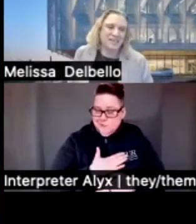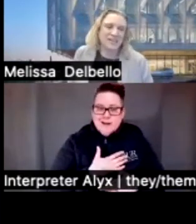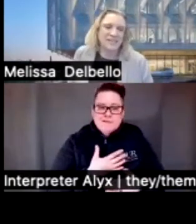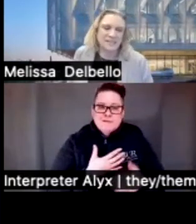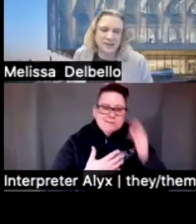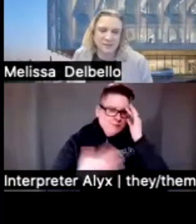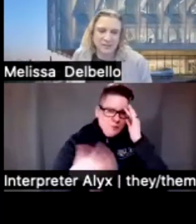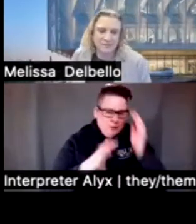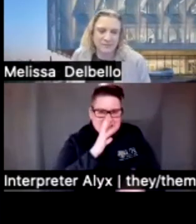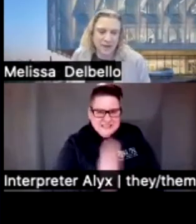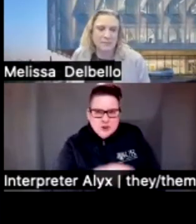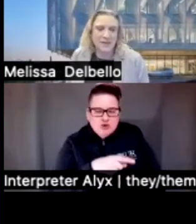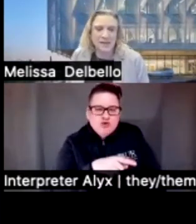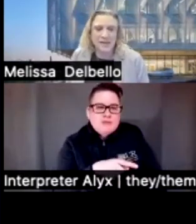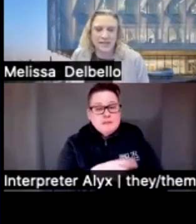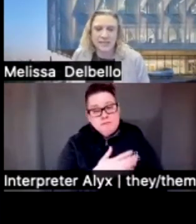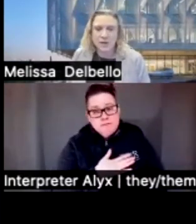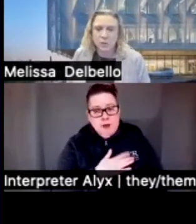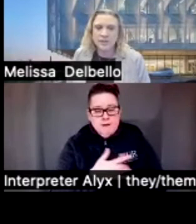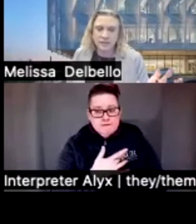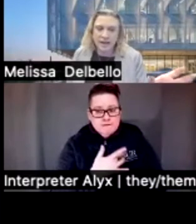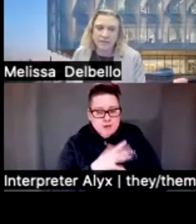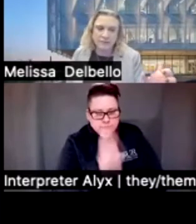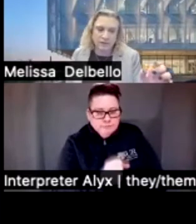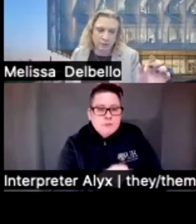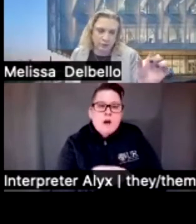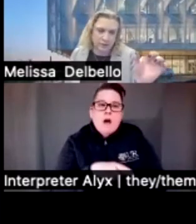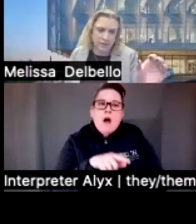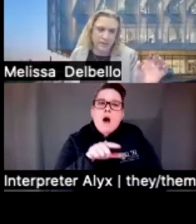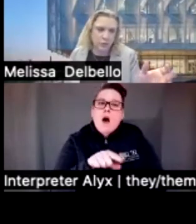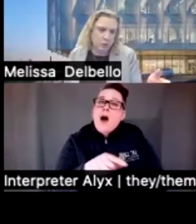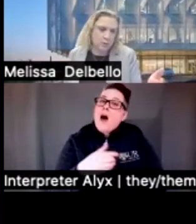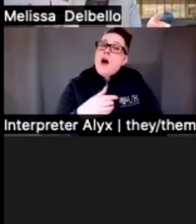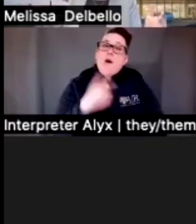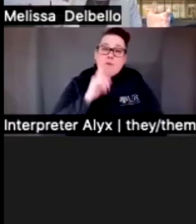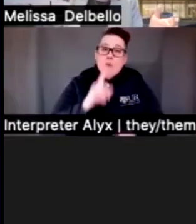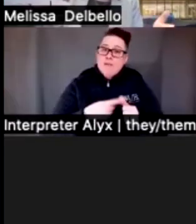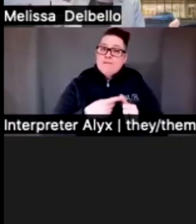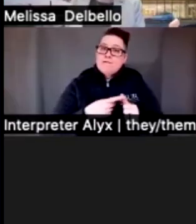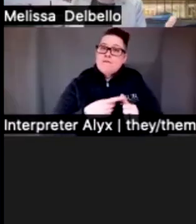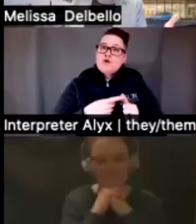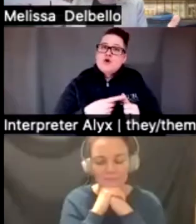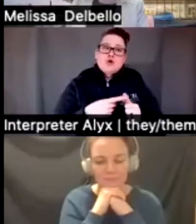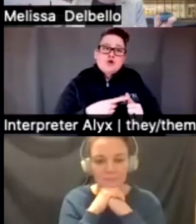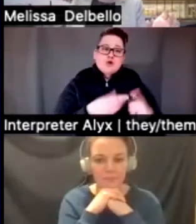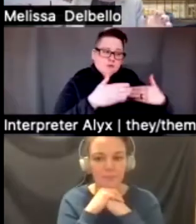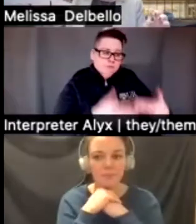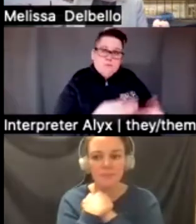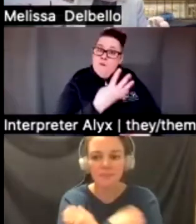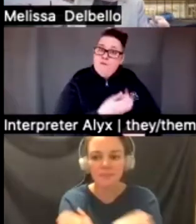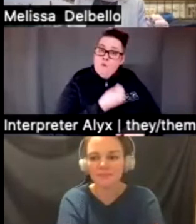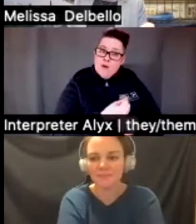compelling studies, in my opinion, is we did have over the initial course of 4